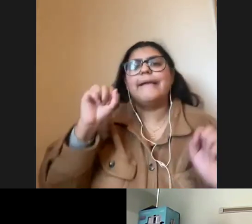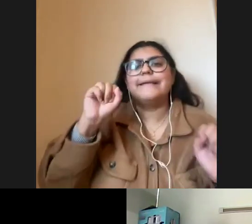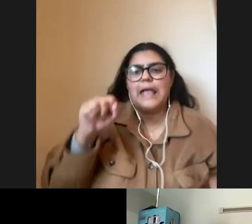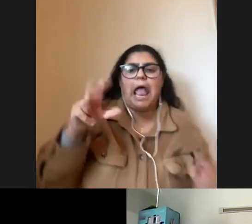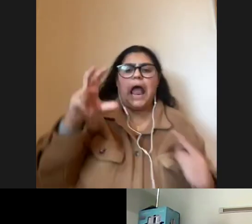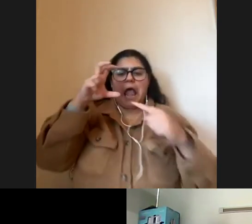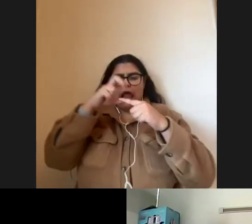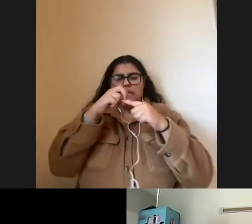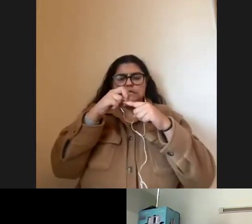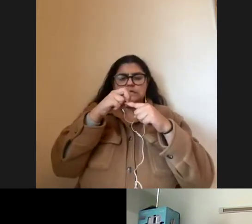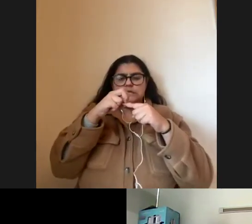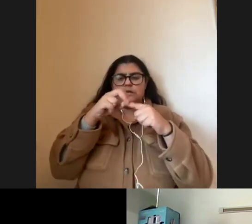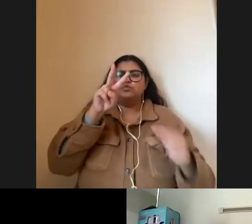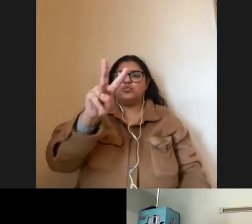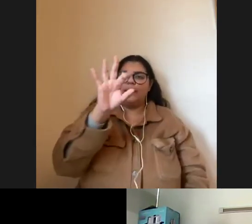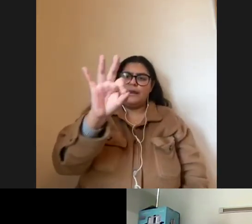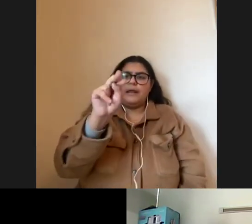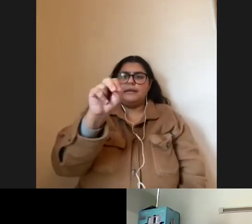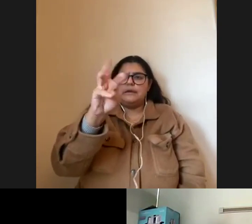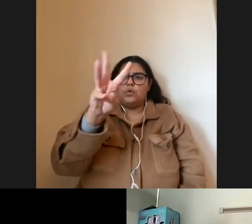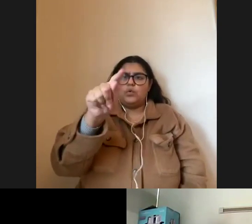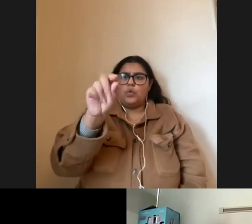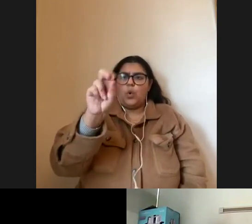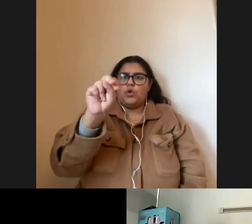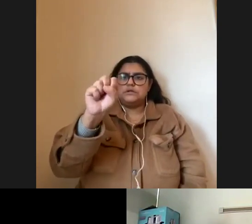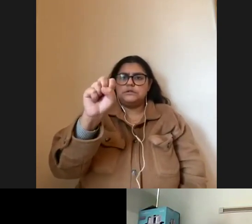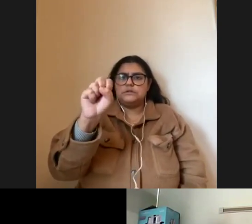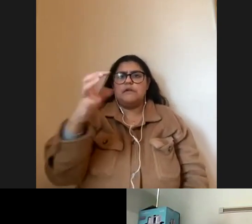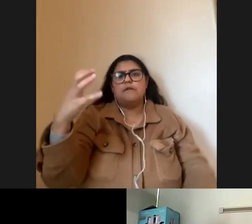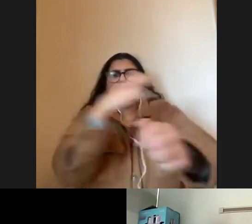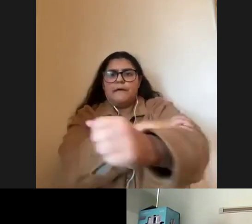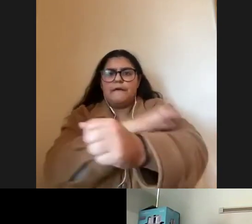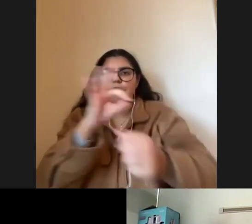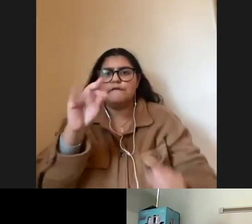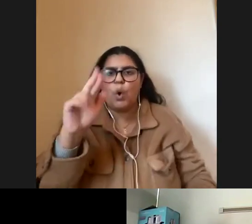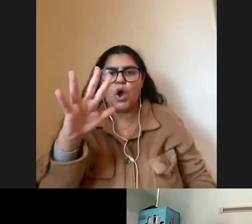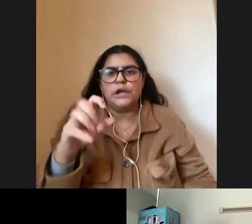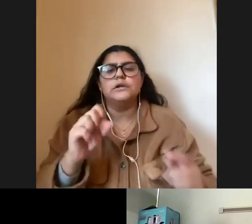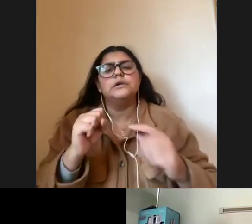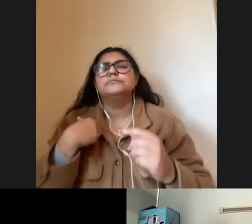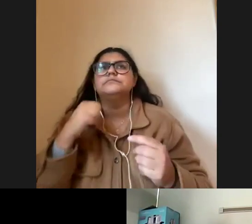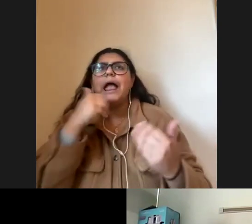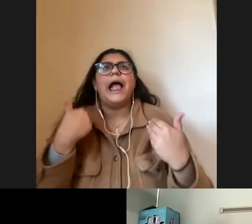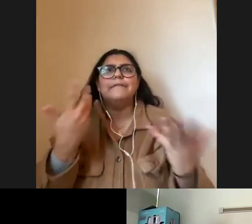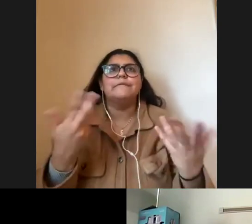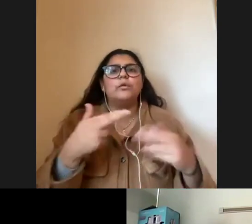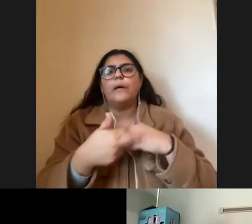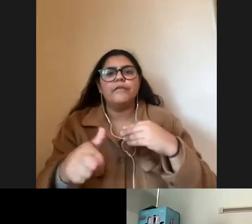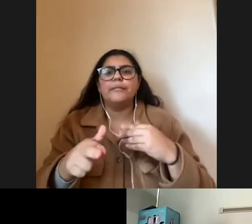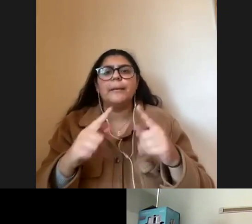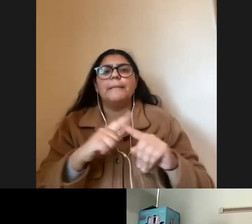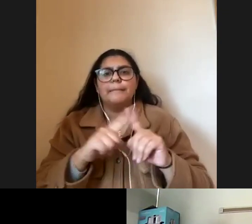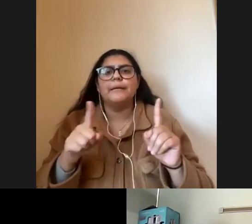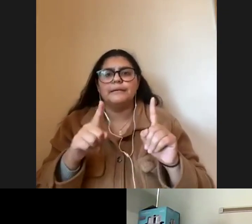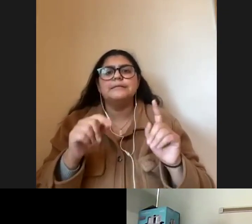about 29 newtons of force. Uh, I don't really have a scale of reference for that, but they can bite down with 29 newtons of